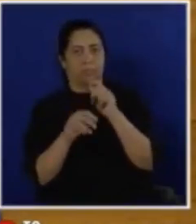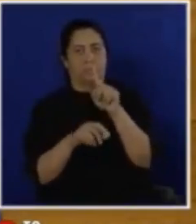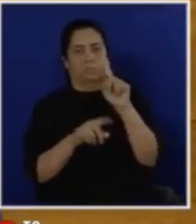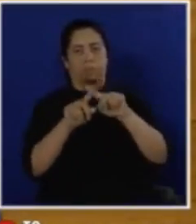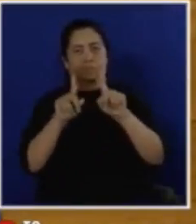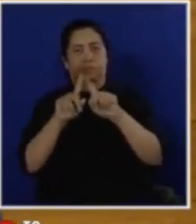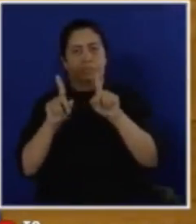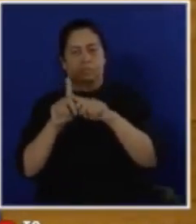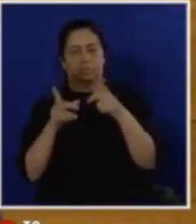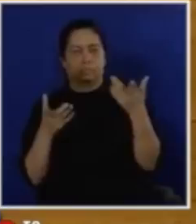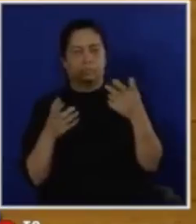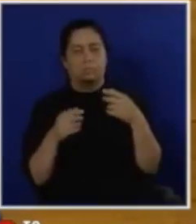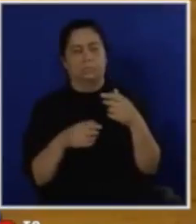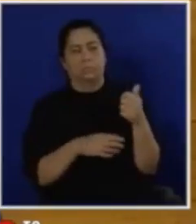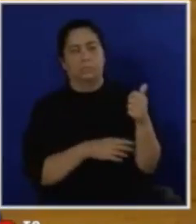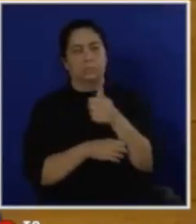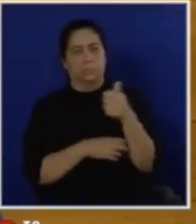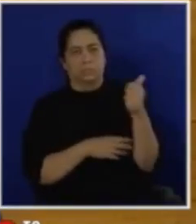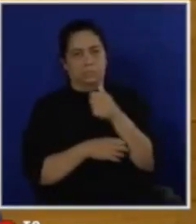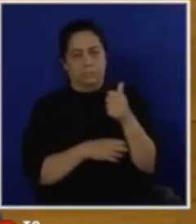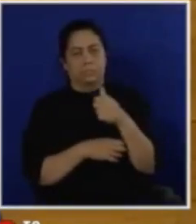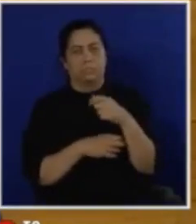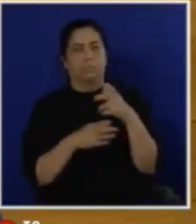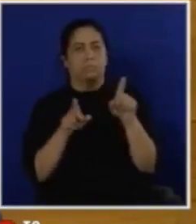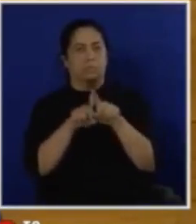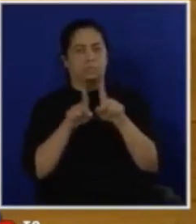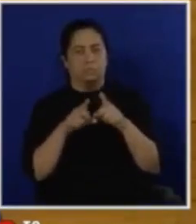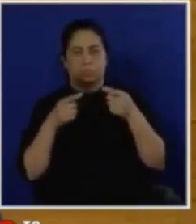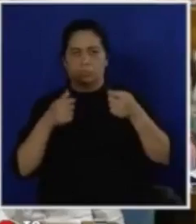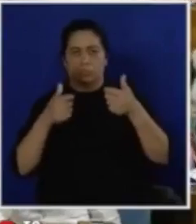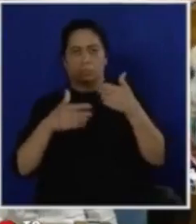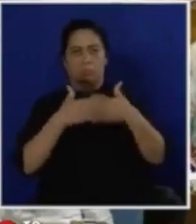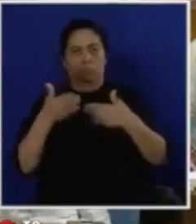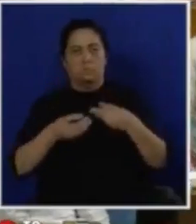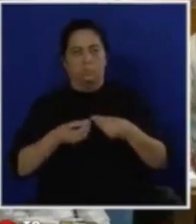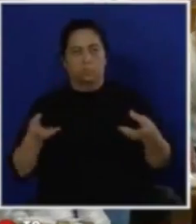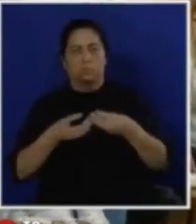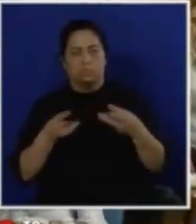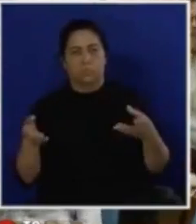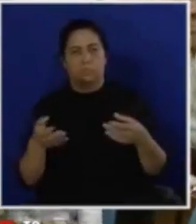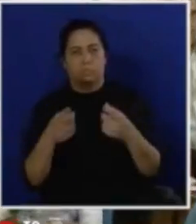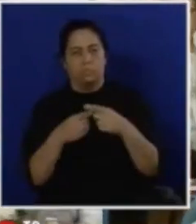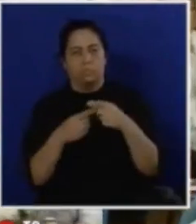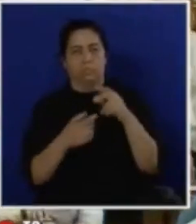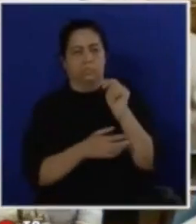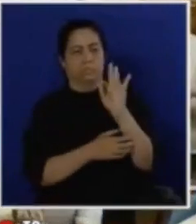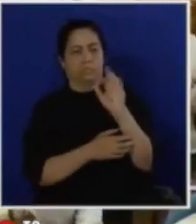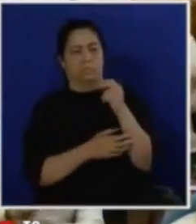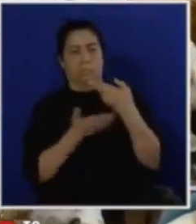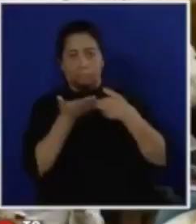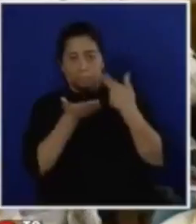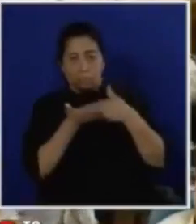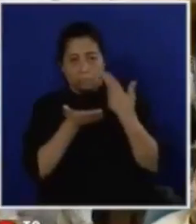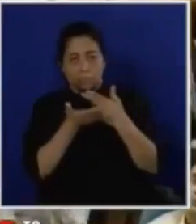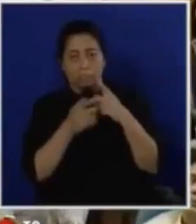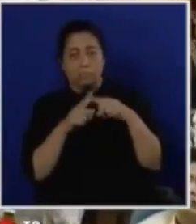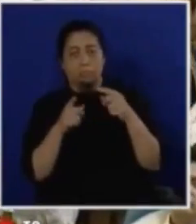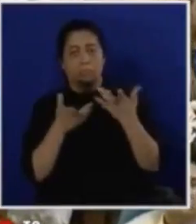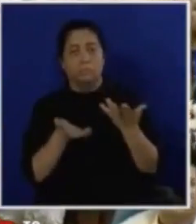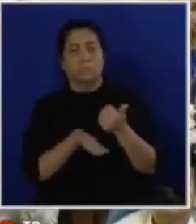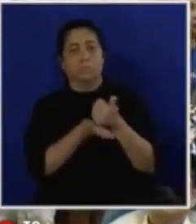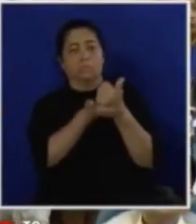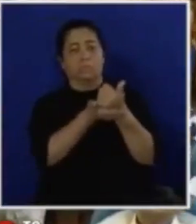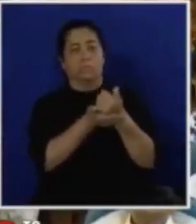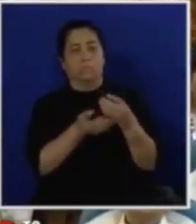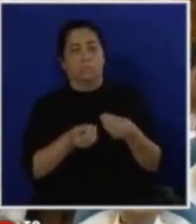other valid franchises. Further, we have fast-tracked the distribution of energy rice